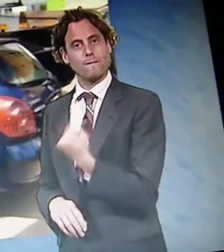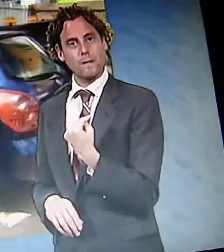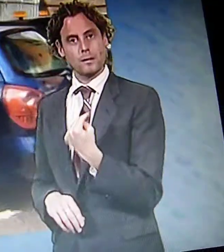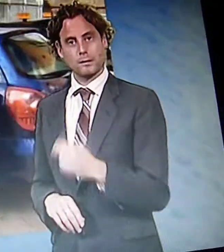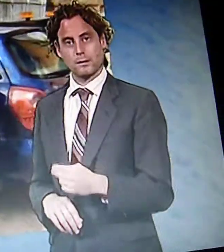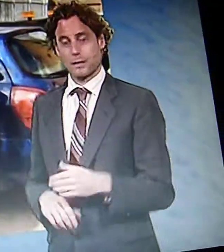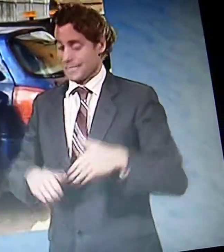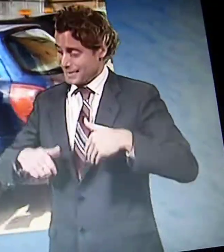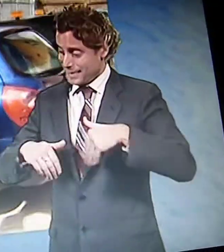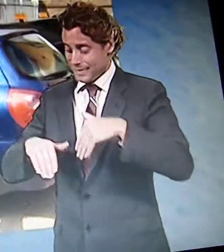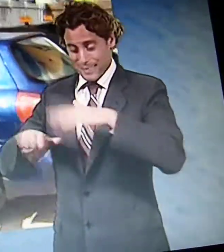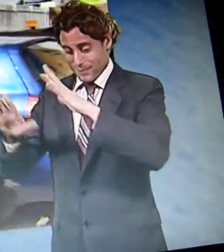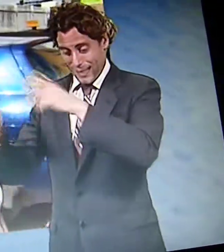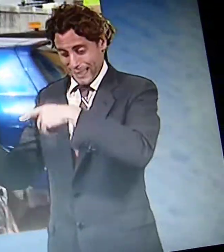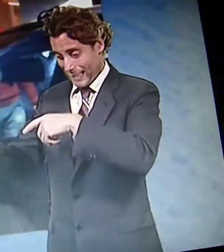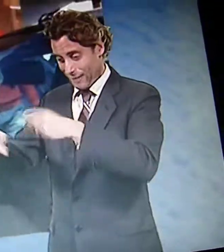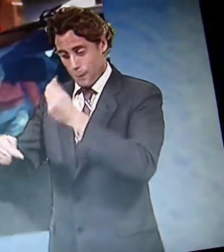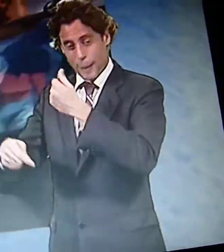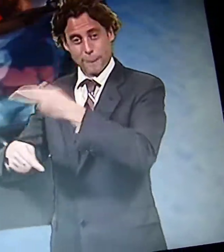Yes. Okay. Wine Trout.